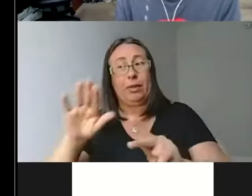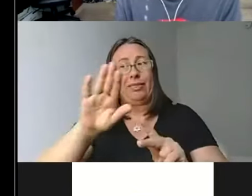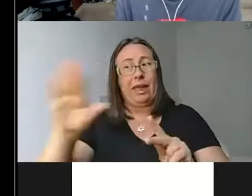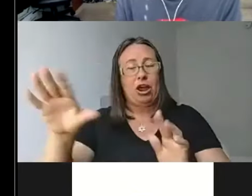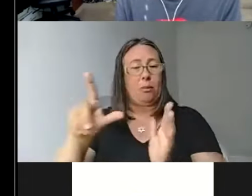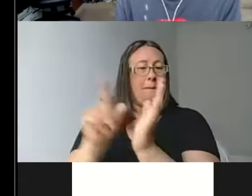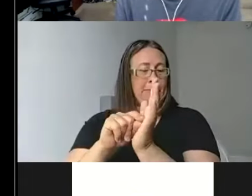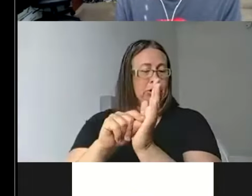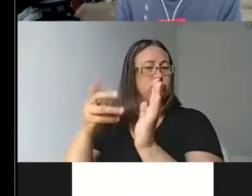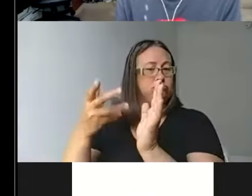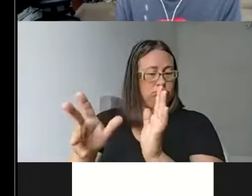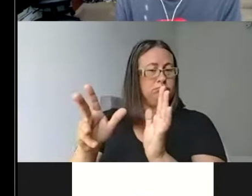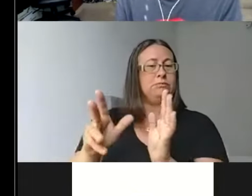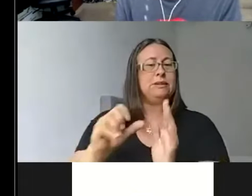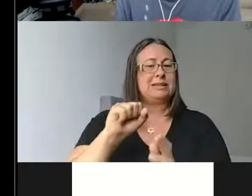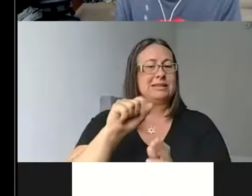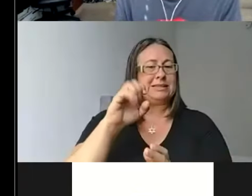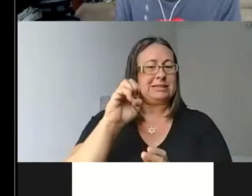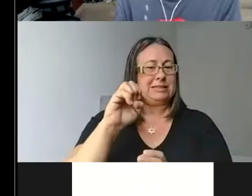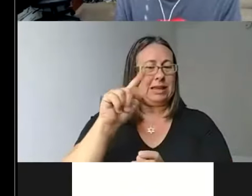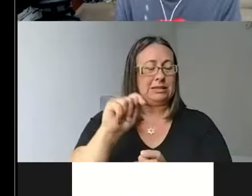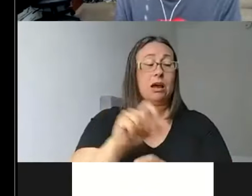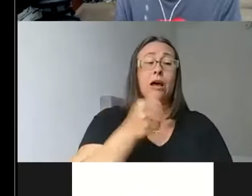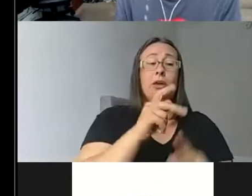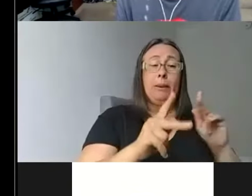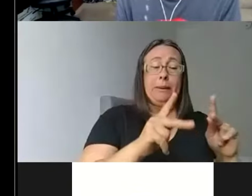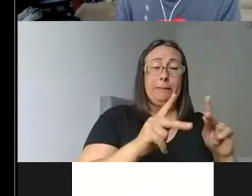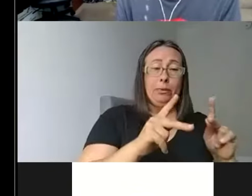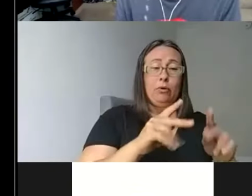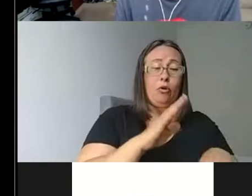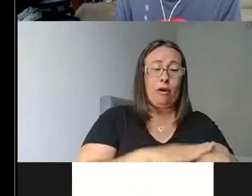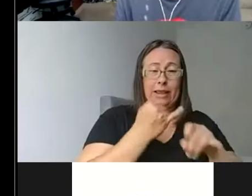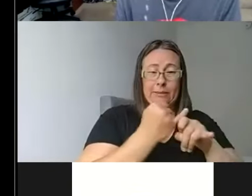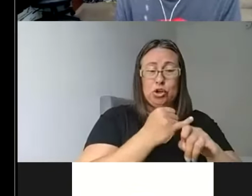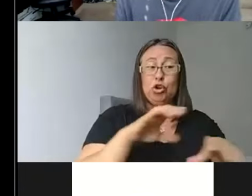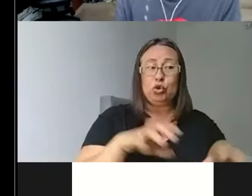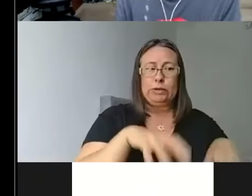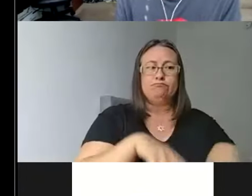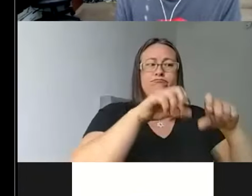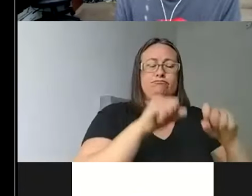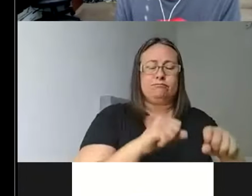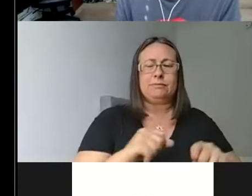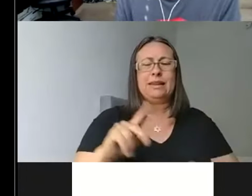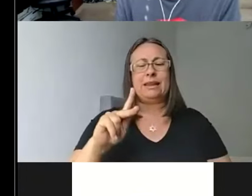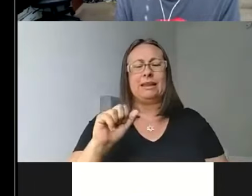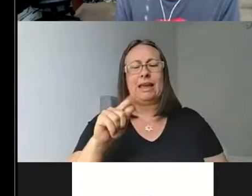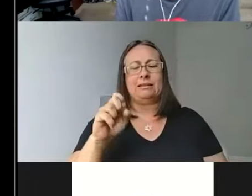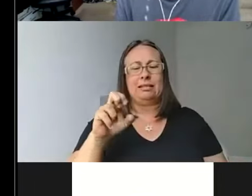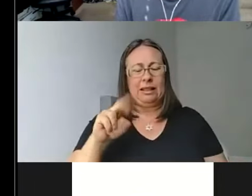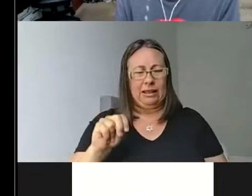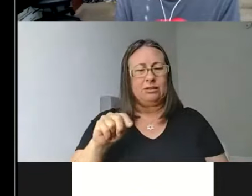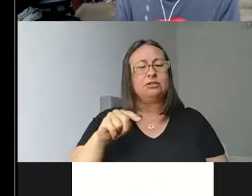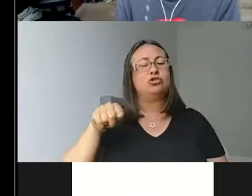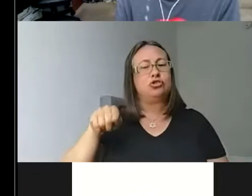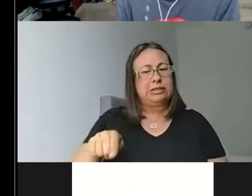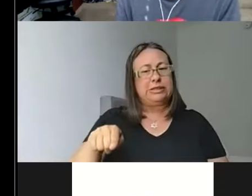sets. Other people on our campus are doing this themselves. So far, as part of Caitlin's training, she's been taking data sets from other